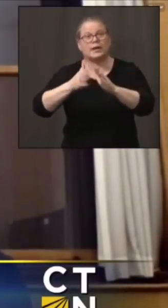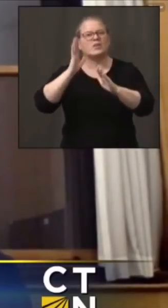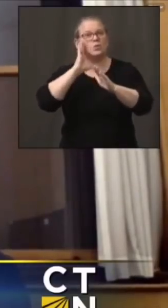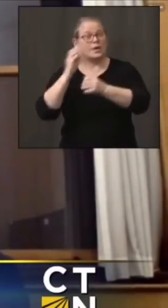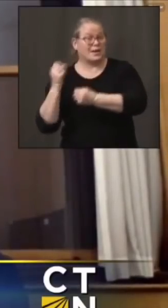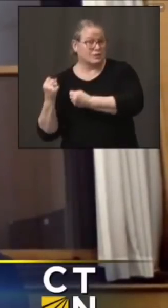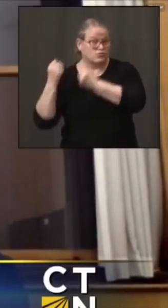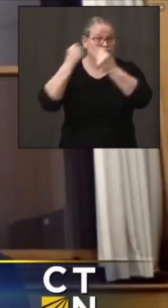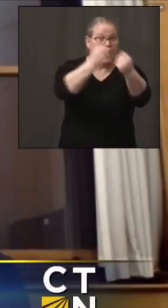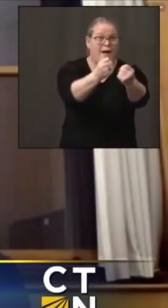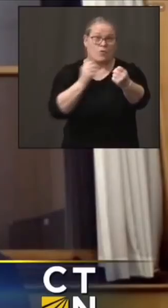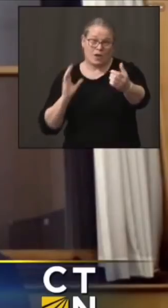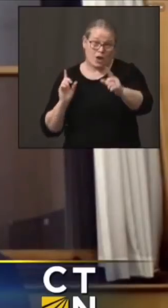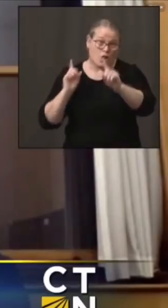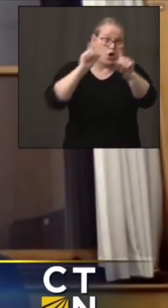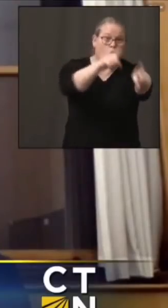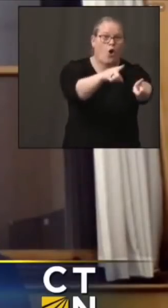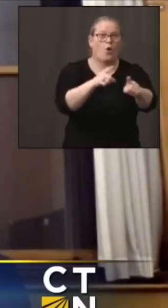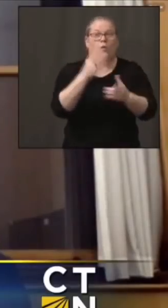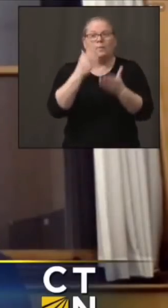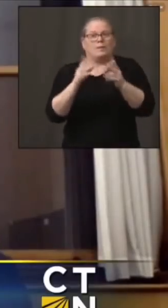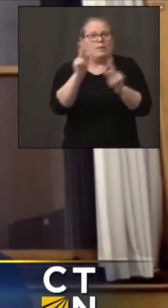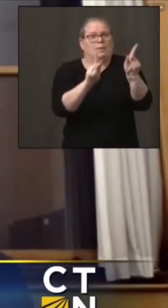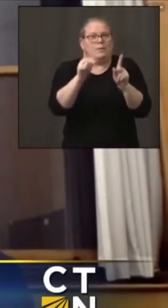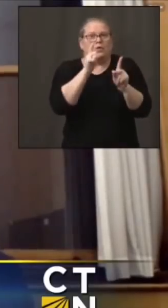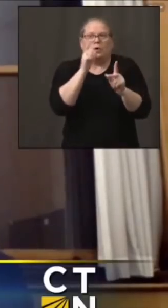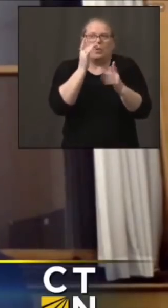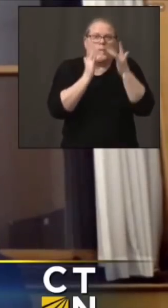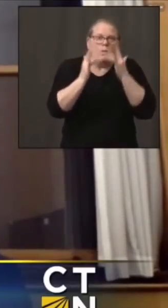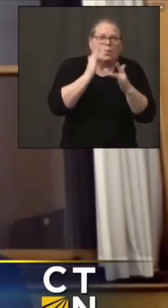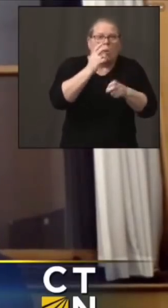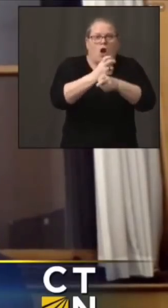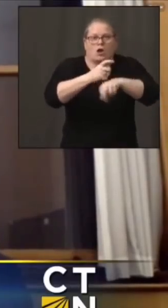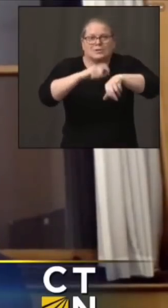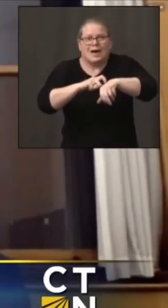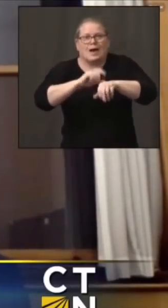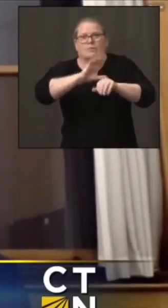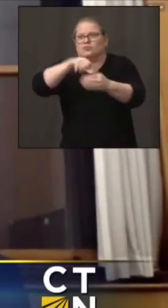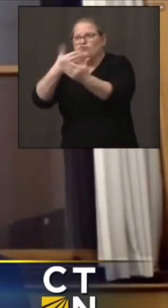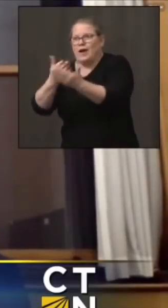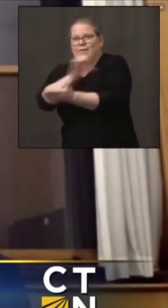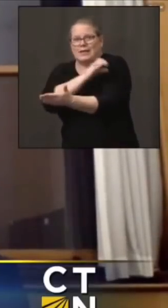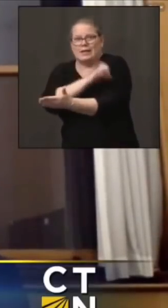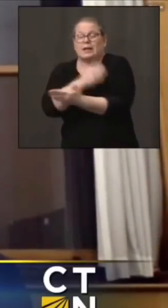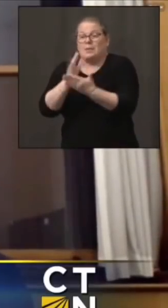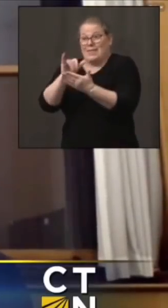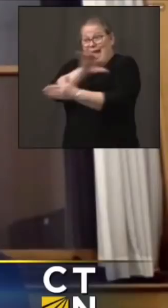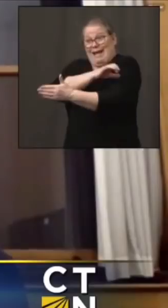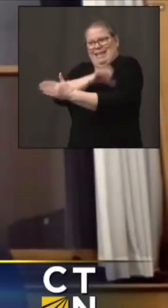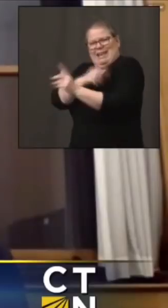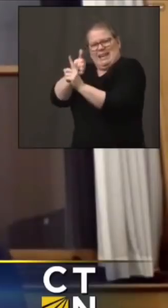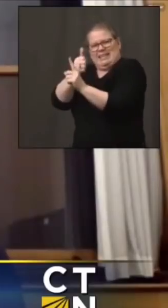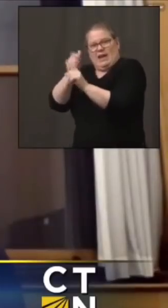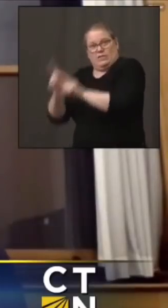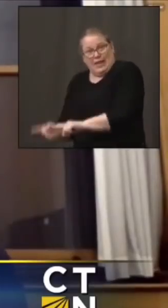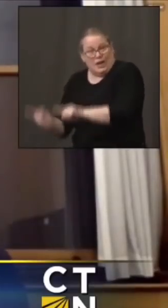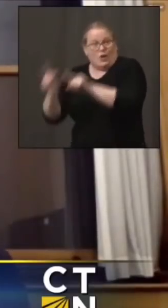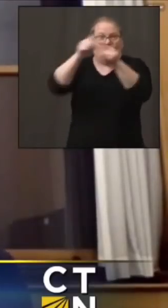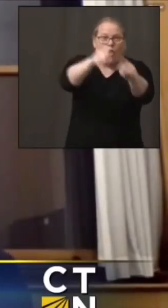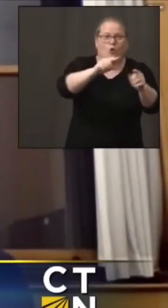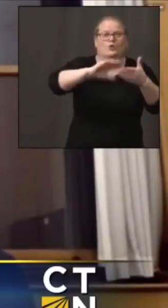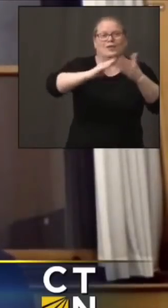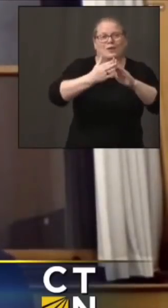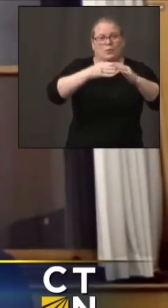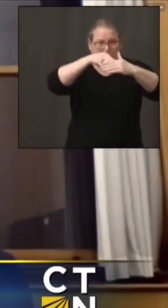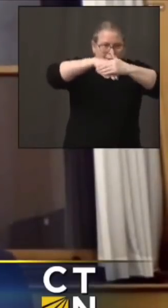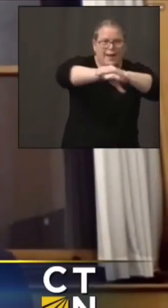may have a harder time getting to one of these clinics, or where it's really important to bring that vaccination clinic directly into that community.